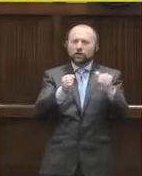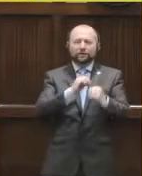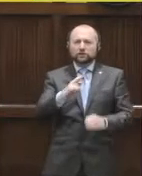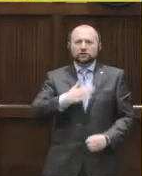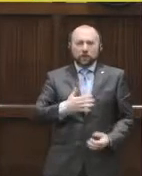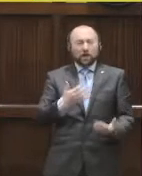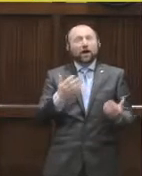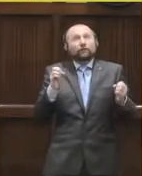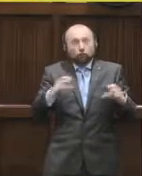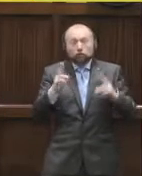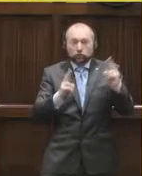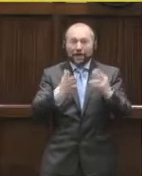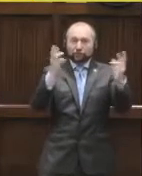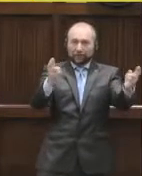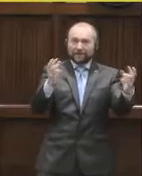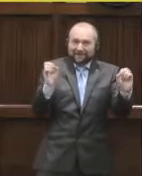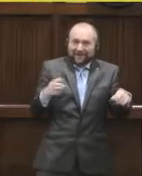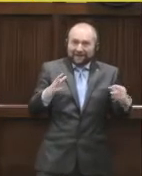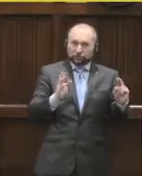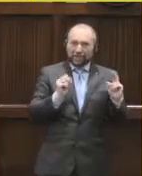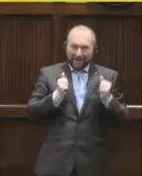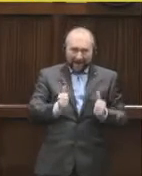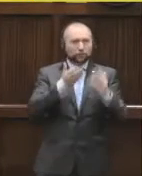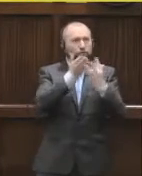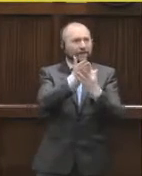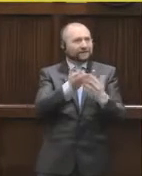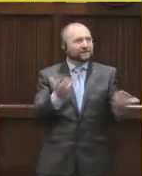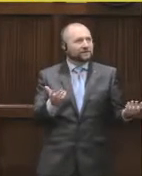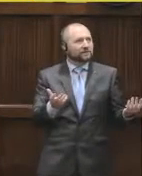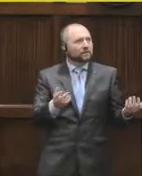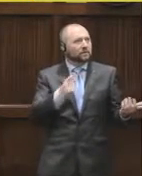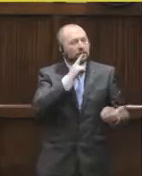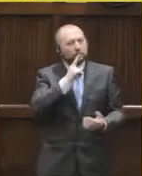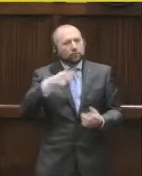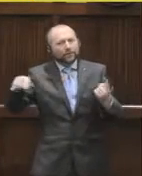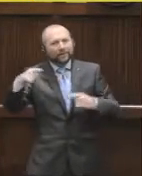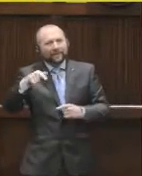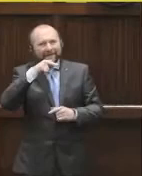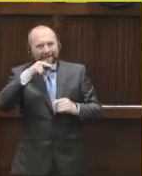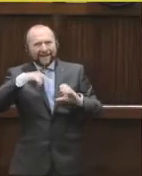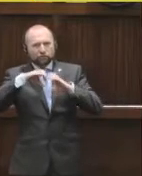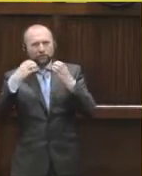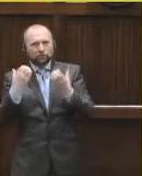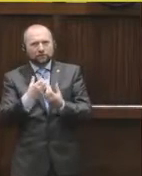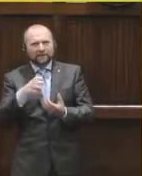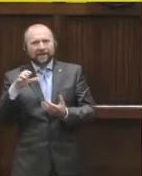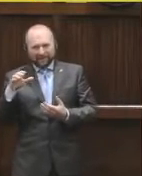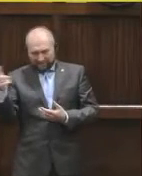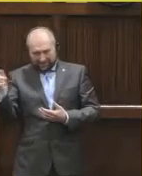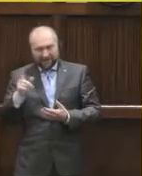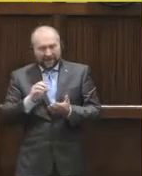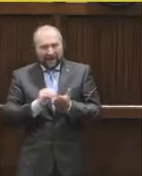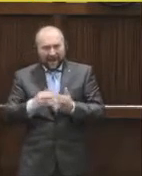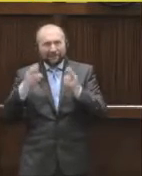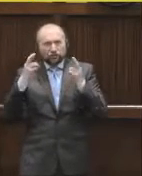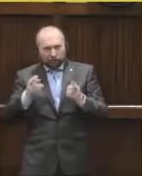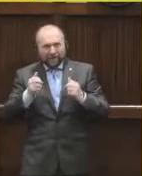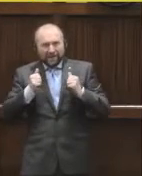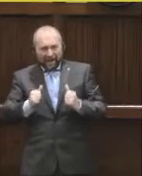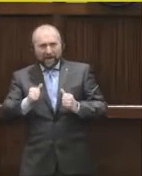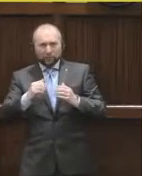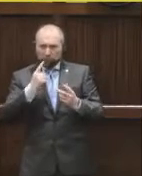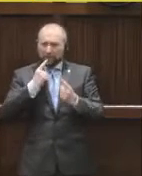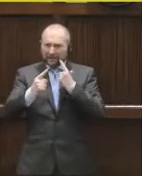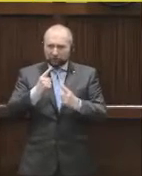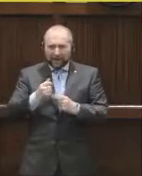of course be the case, but it's also the right of the hearing community to be able to interact with our